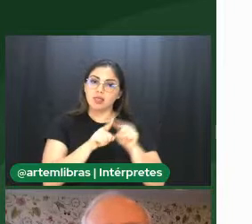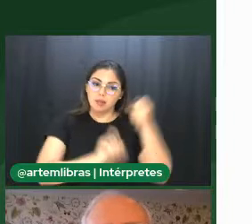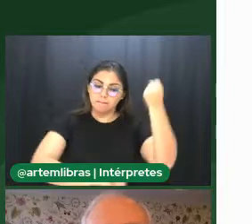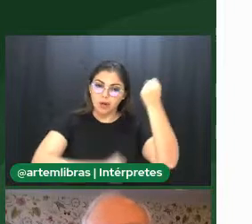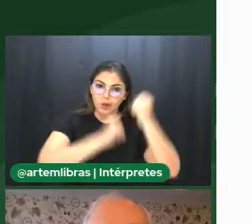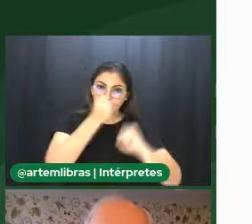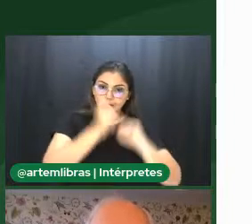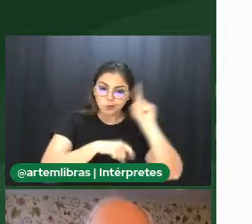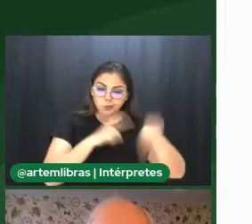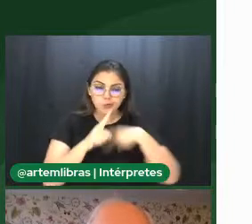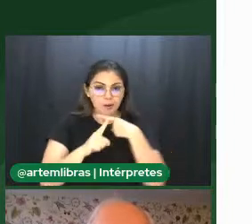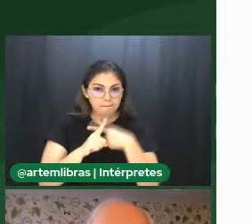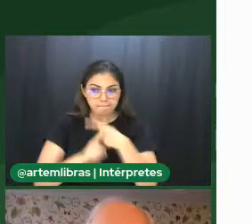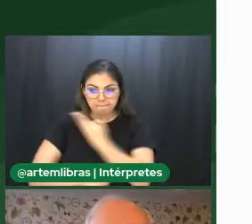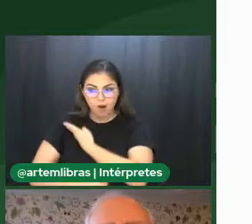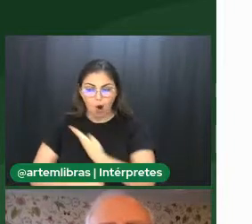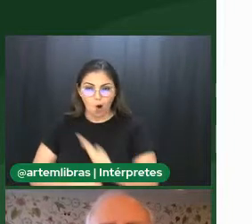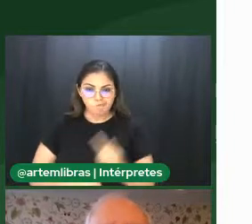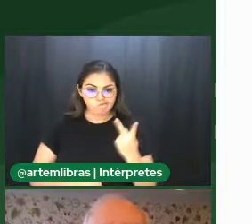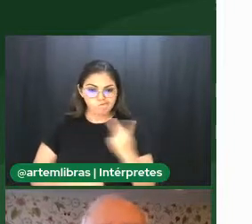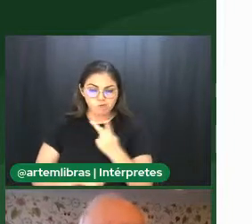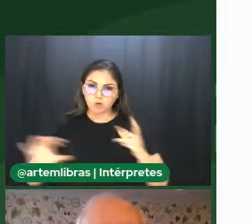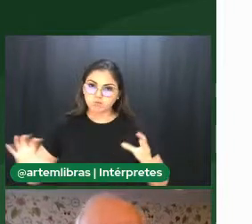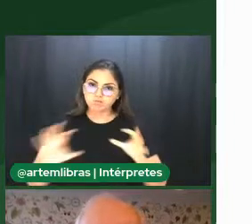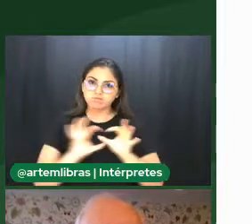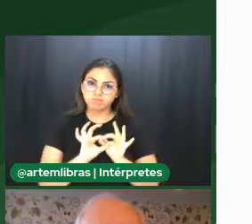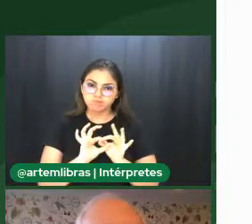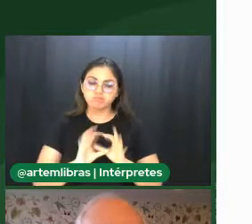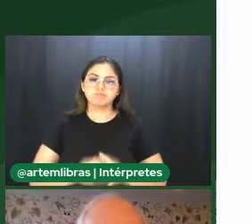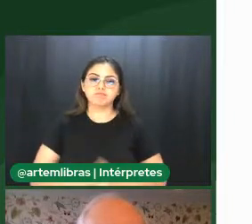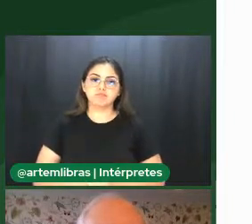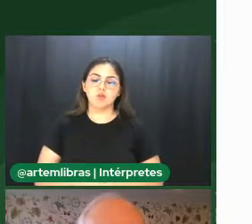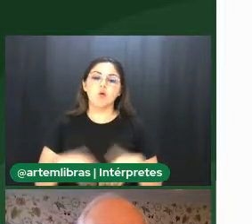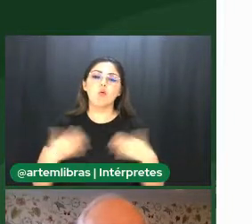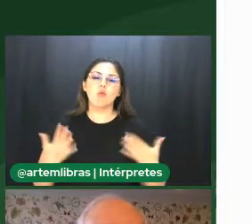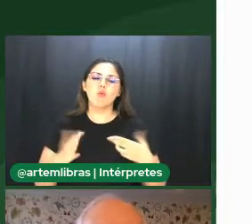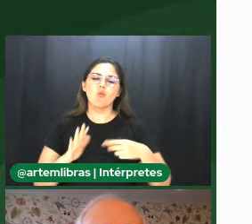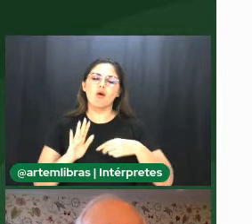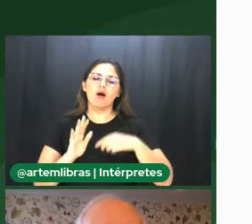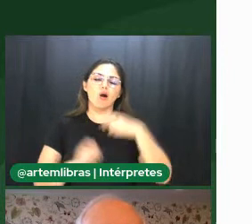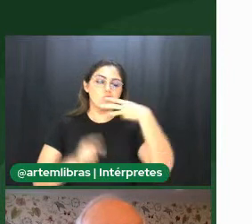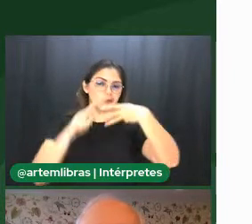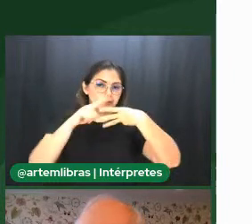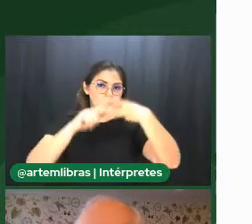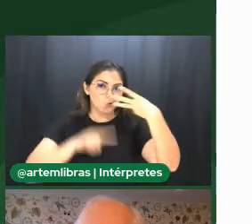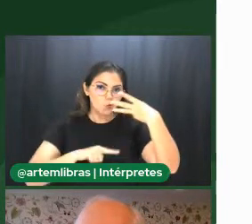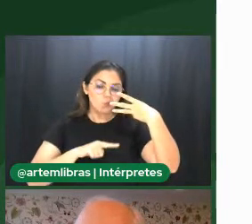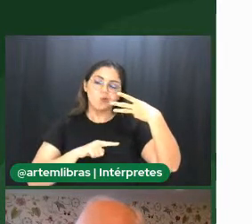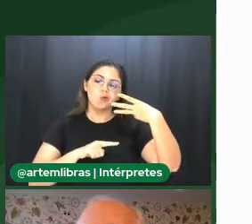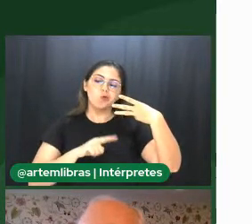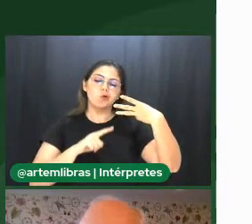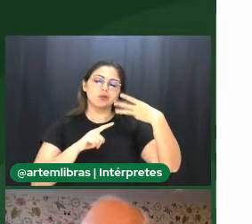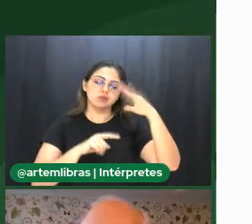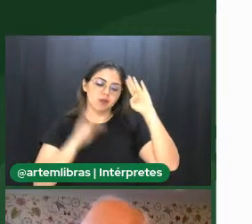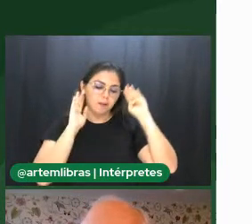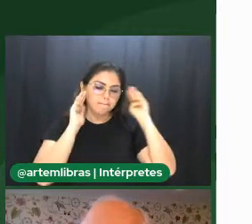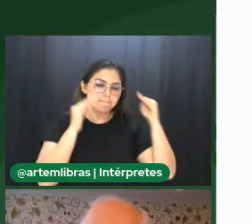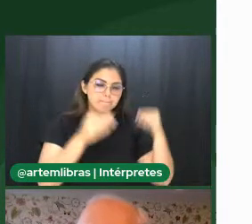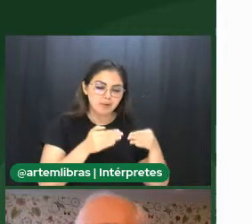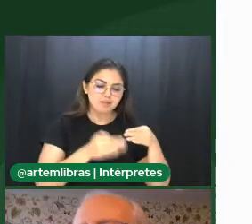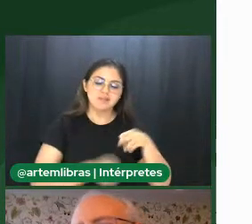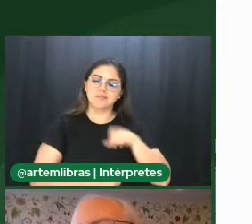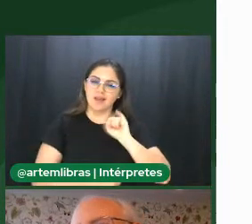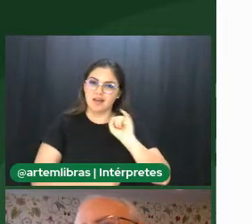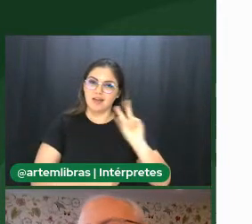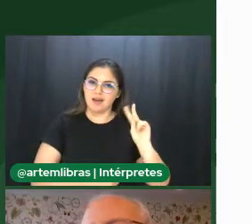Hci Framework, the design metaphors, and the governance structures. We always have to remember that there are many